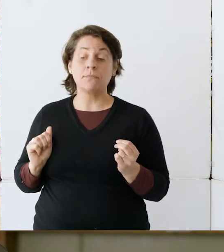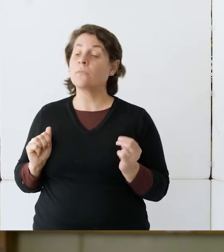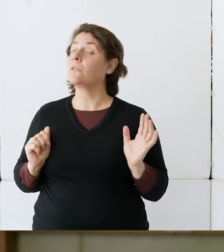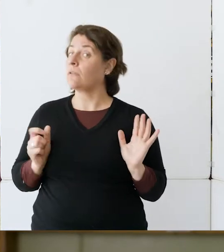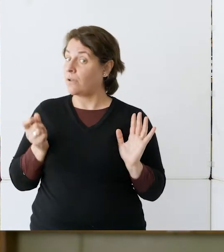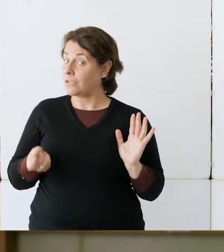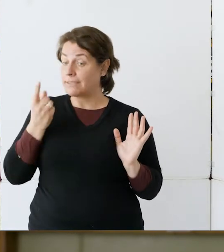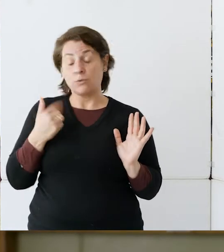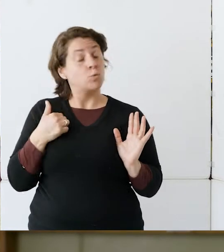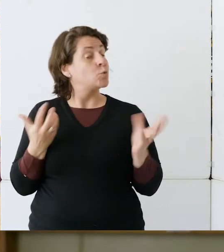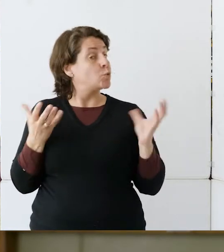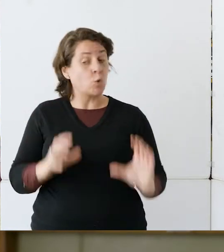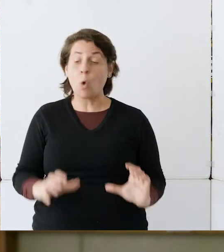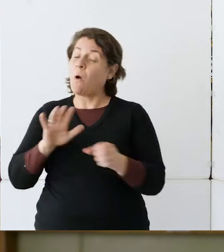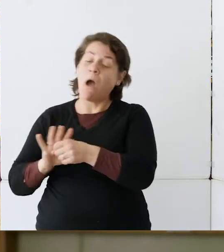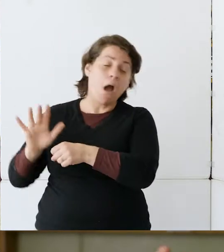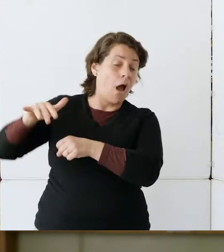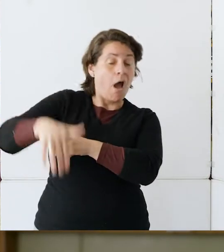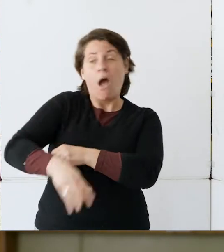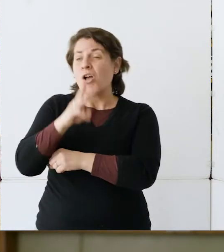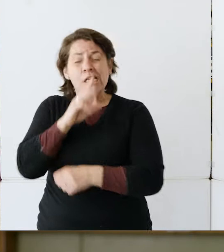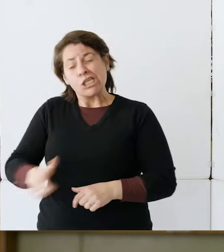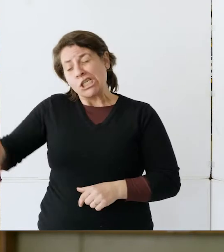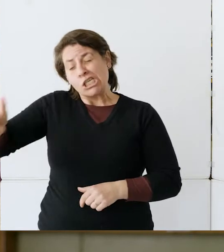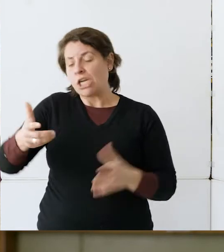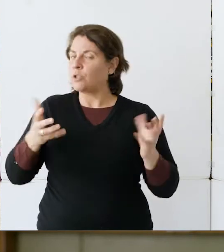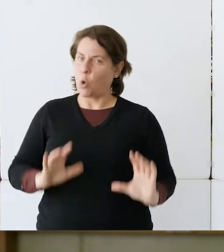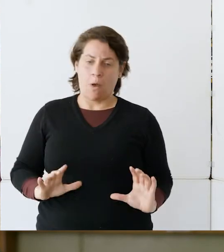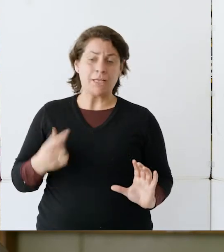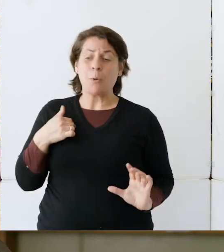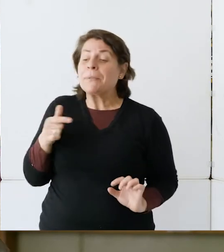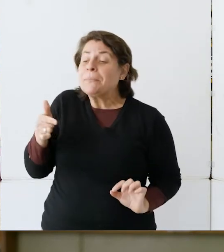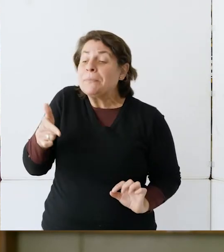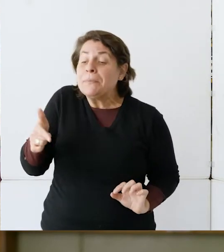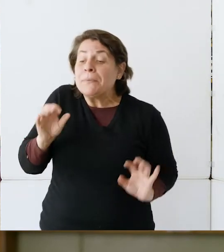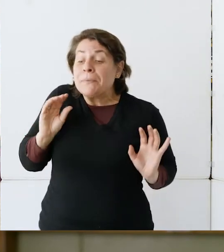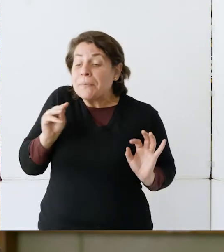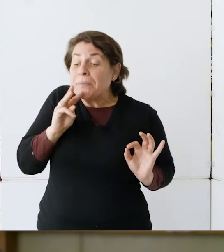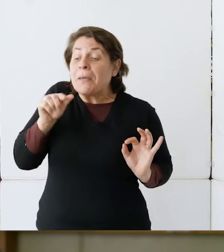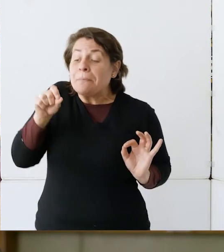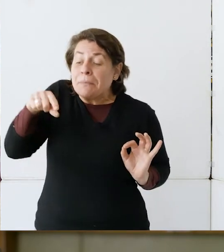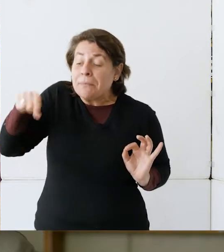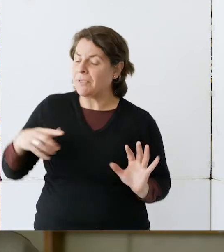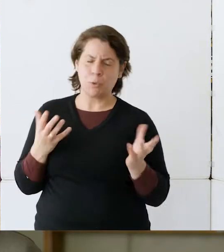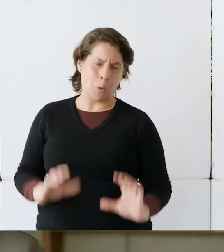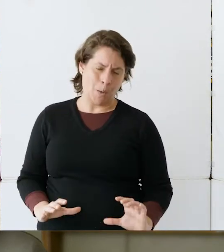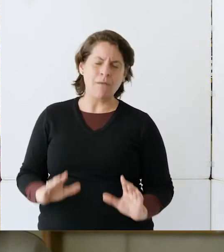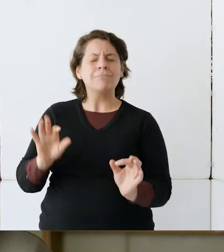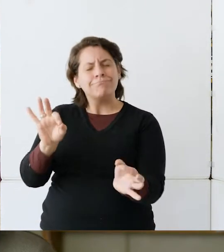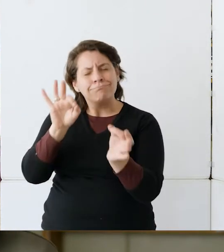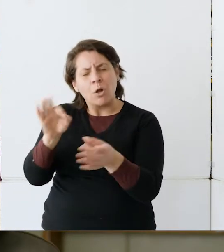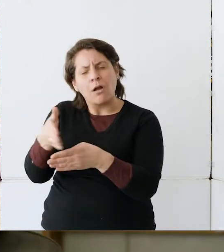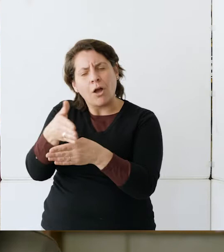want to overhydrate them and you don't want them to be thirsty, but you just want them to stay slightly moist. Our seeds